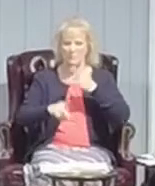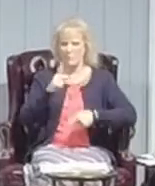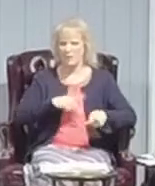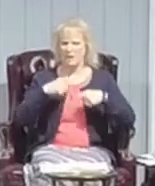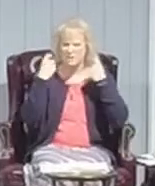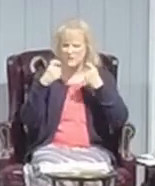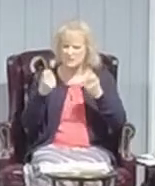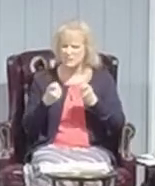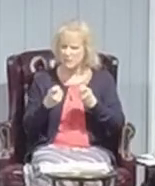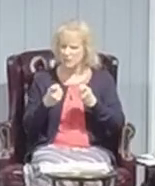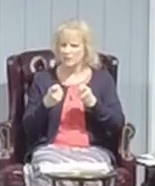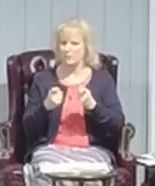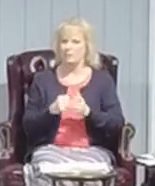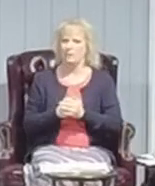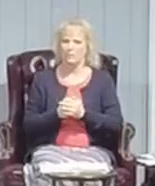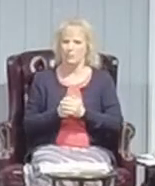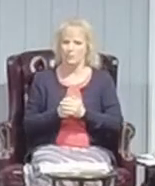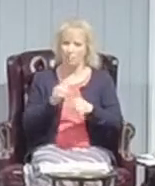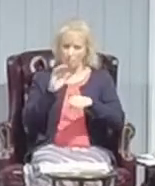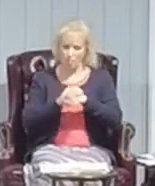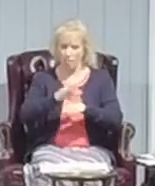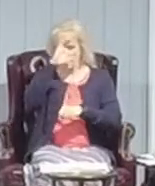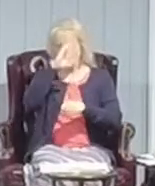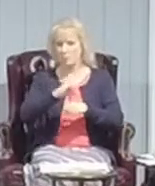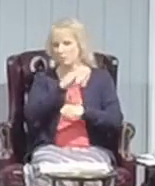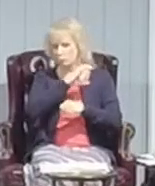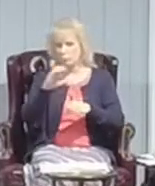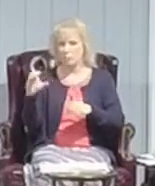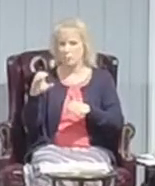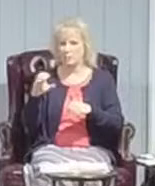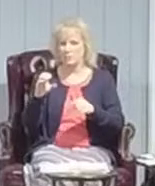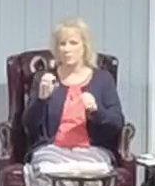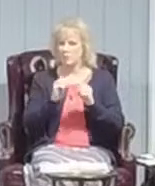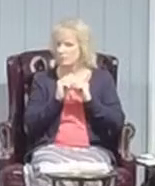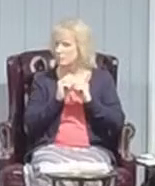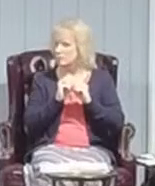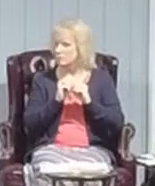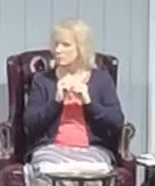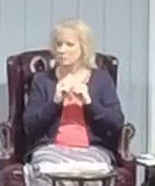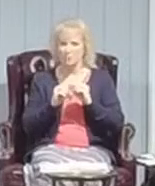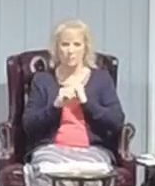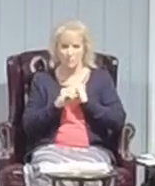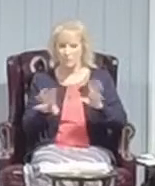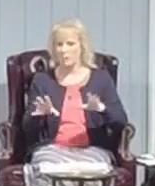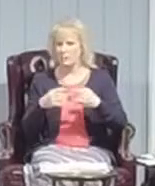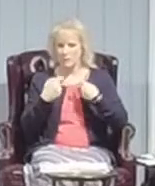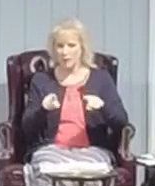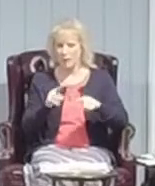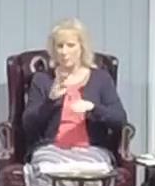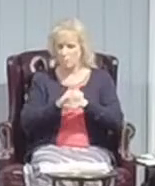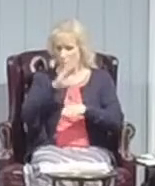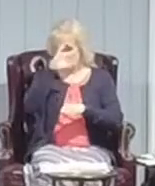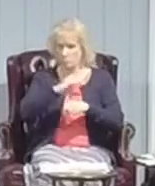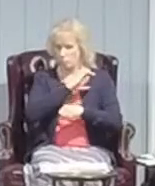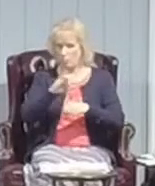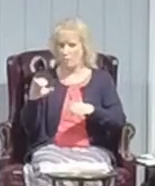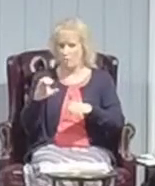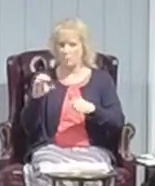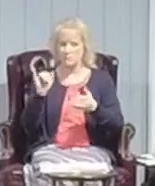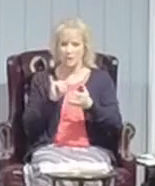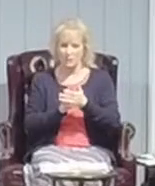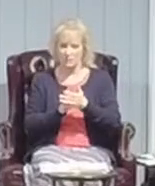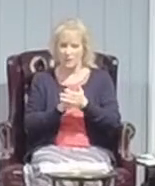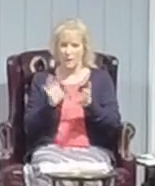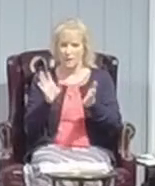I want to point out, though, on that cross, there is nothing that happened on the cross that Jesus did